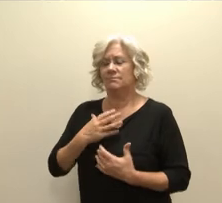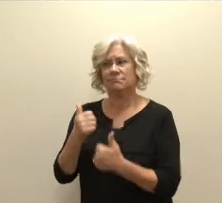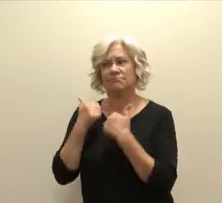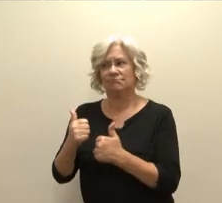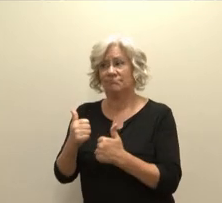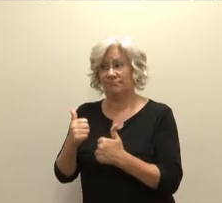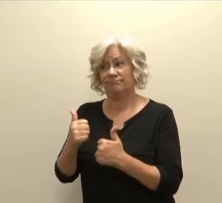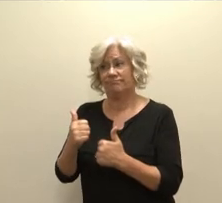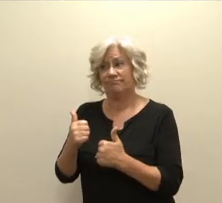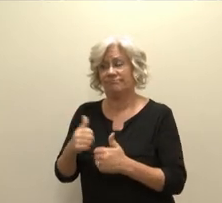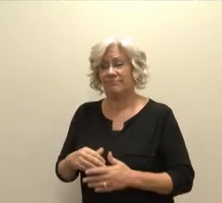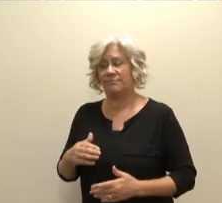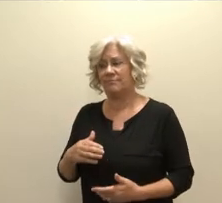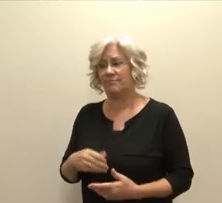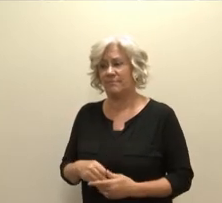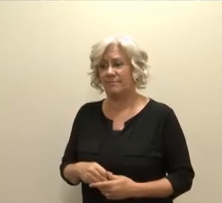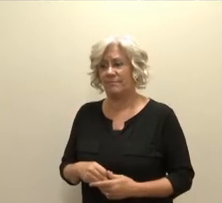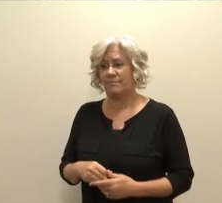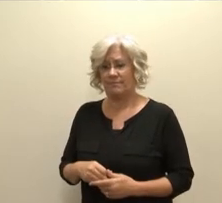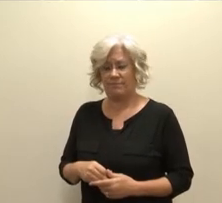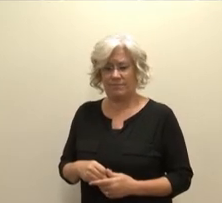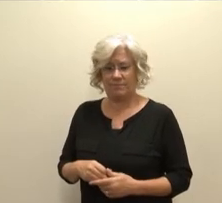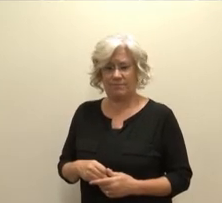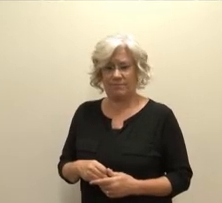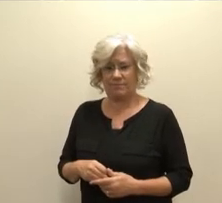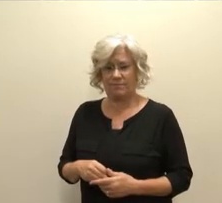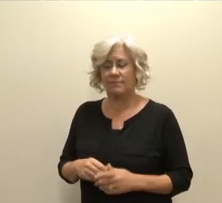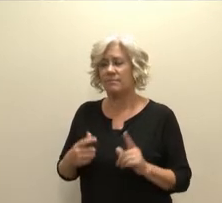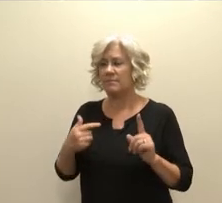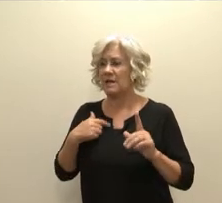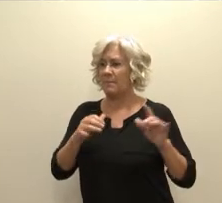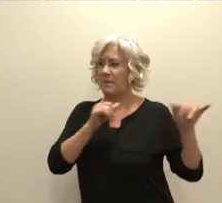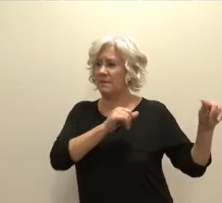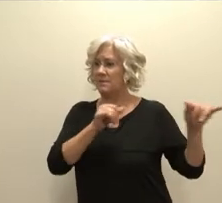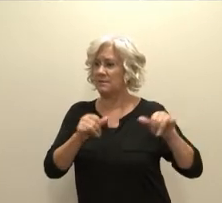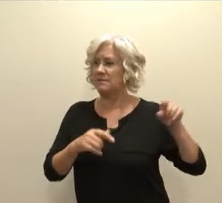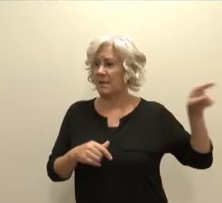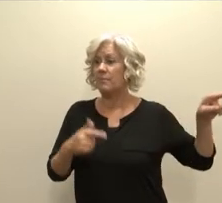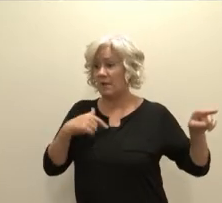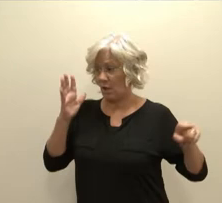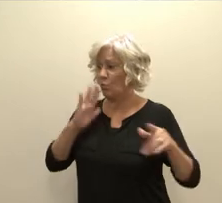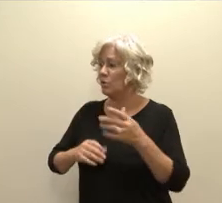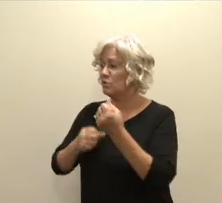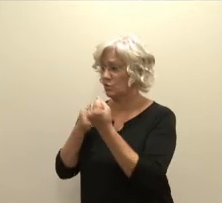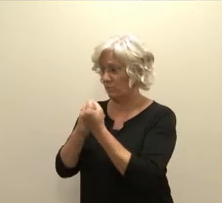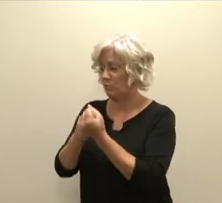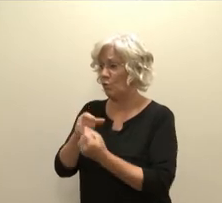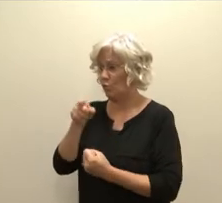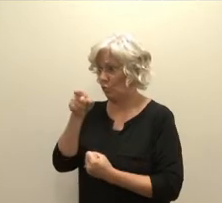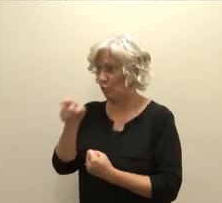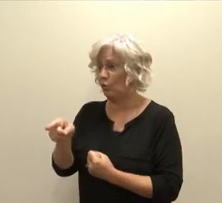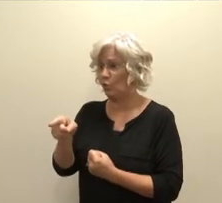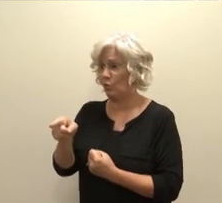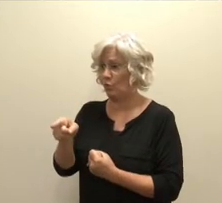I think I echo Carrie's sentiments. I will do whatever it takes to support